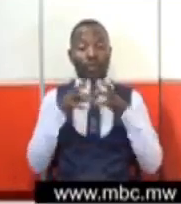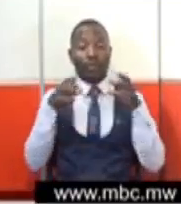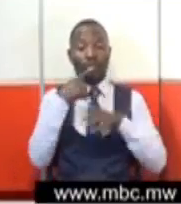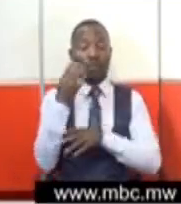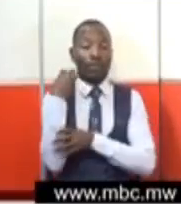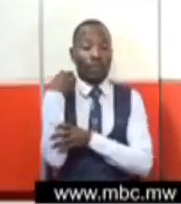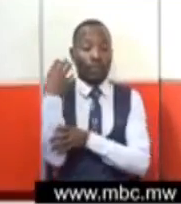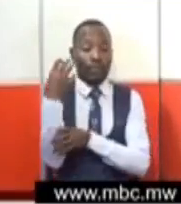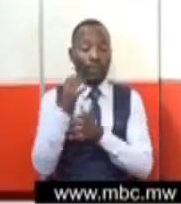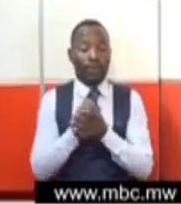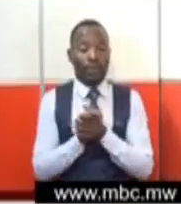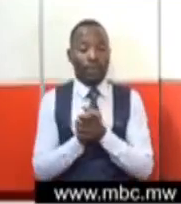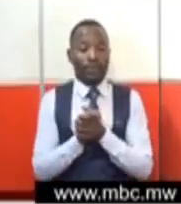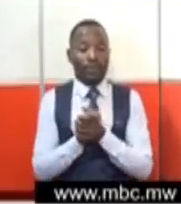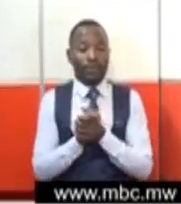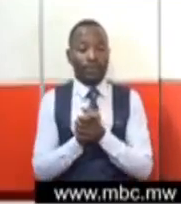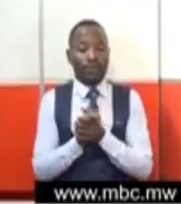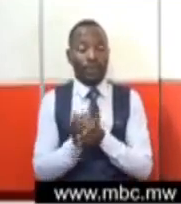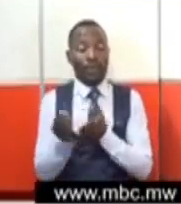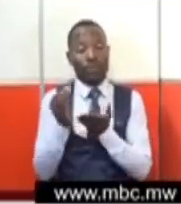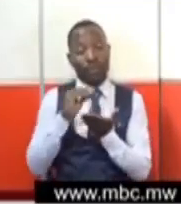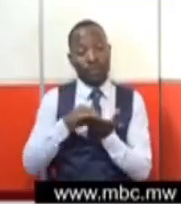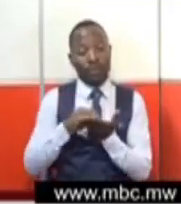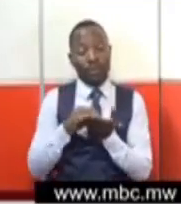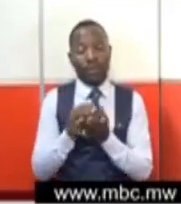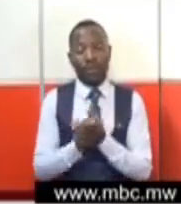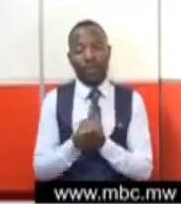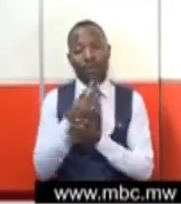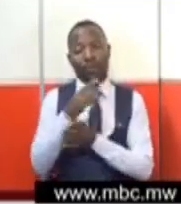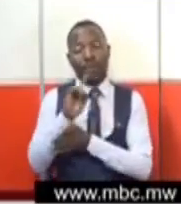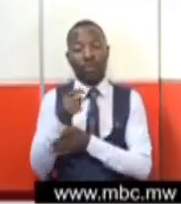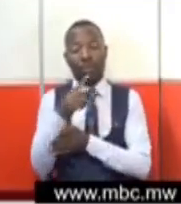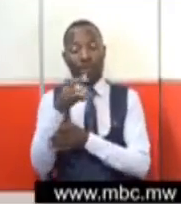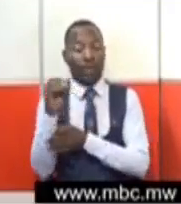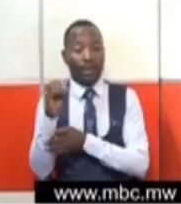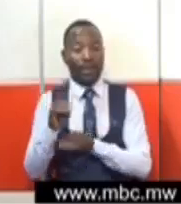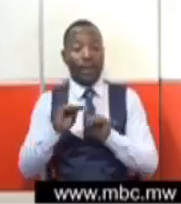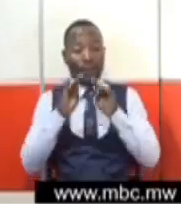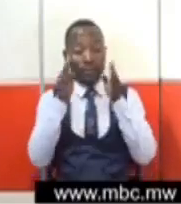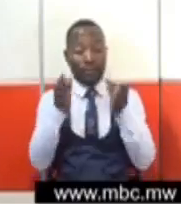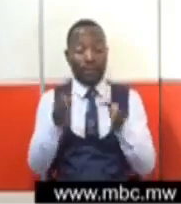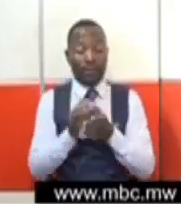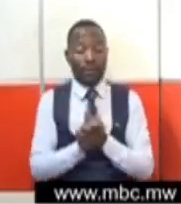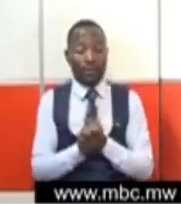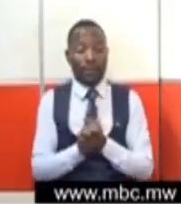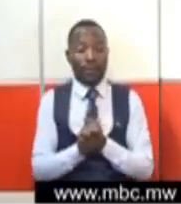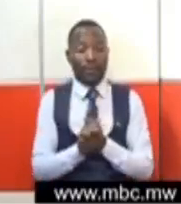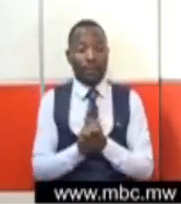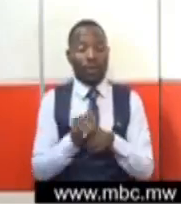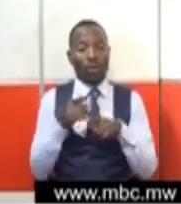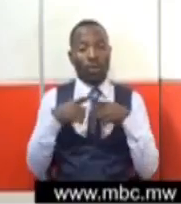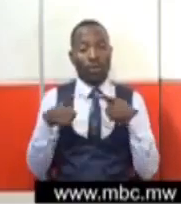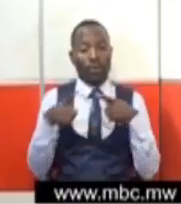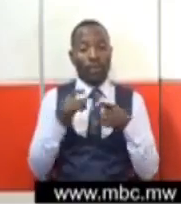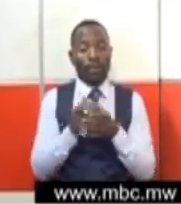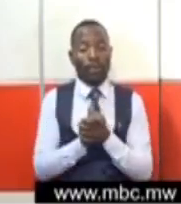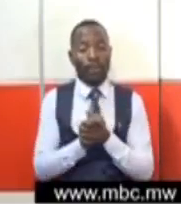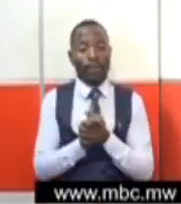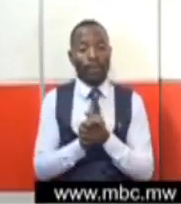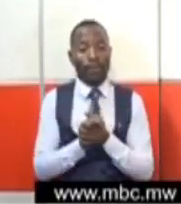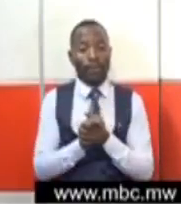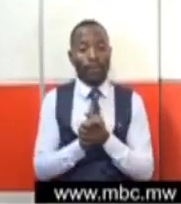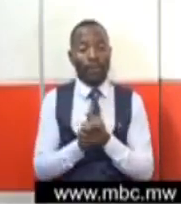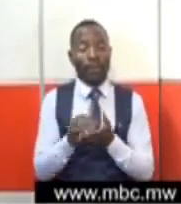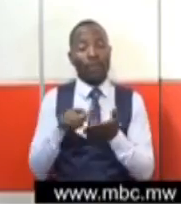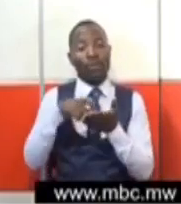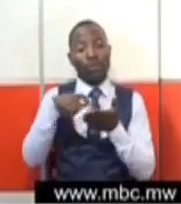has recruited about 4,200 auxiliary teachers. But just recruiting